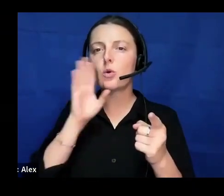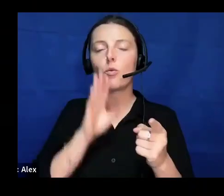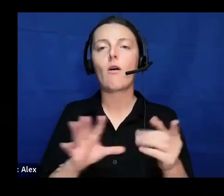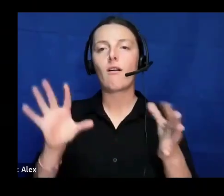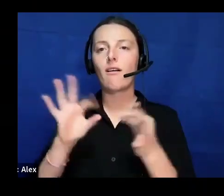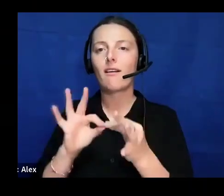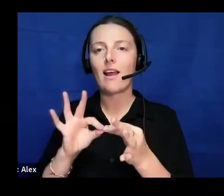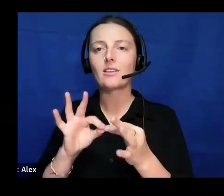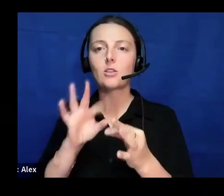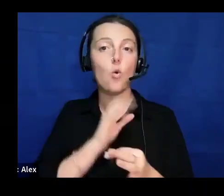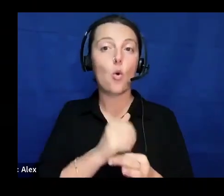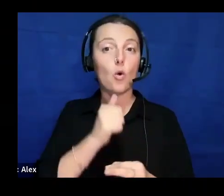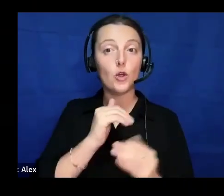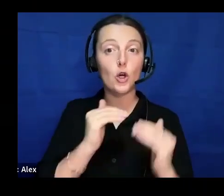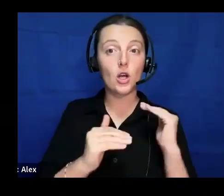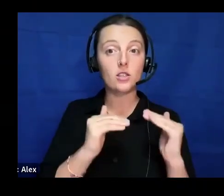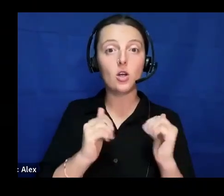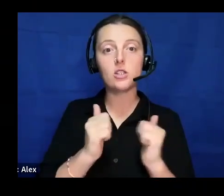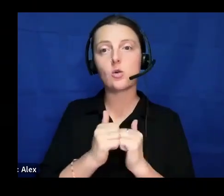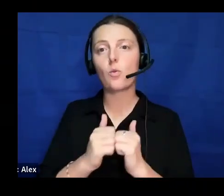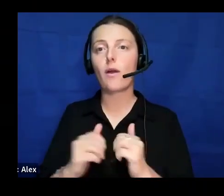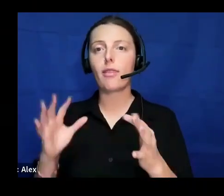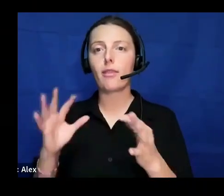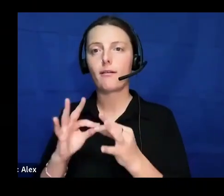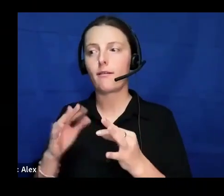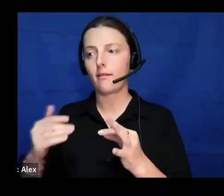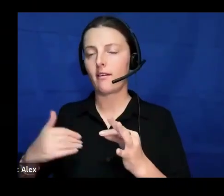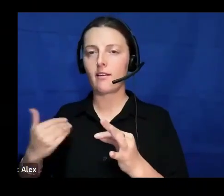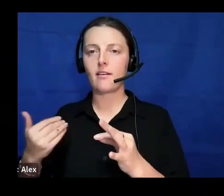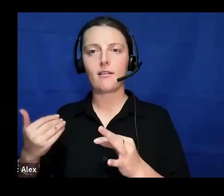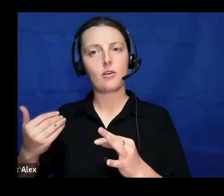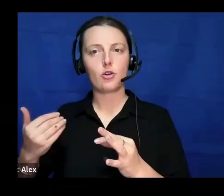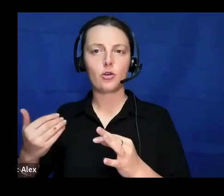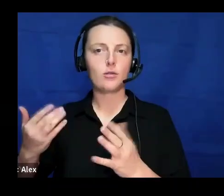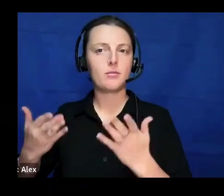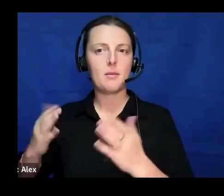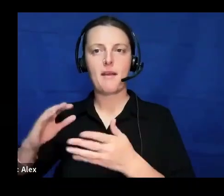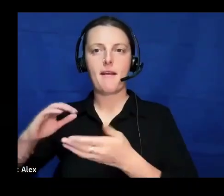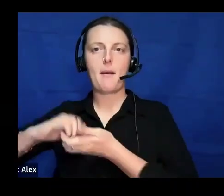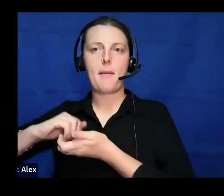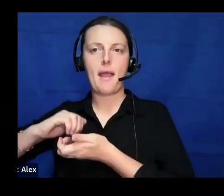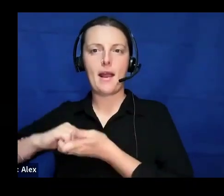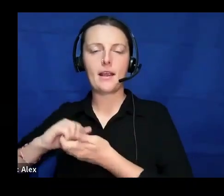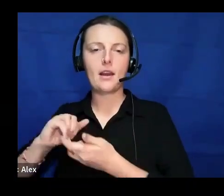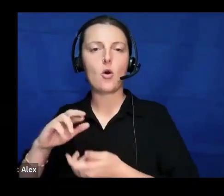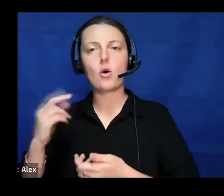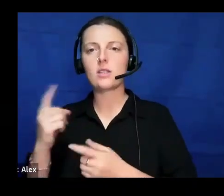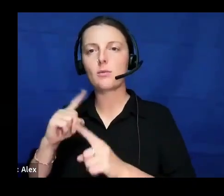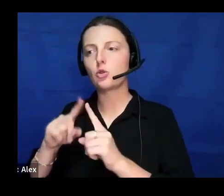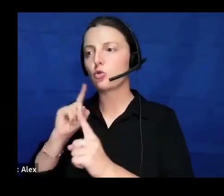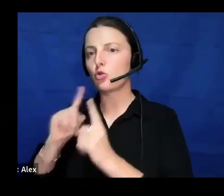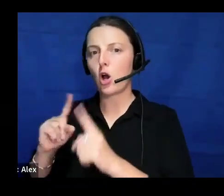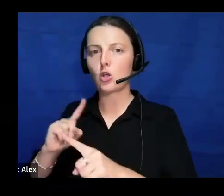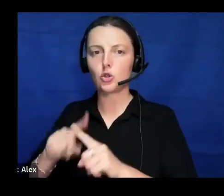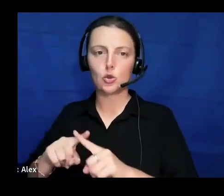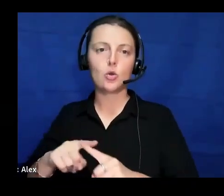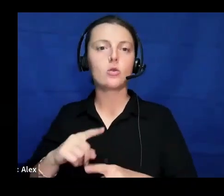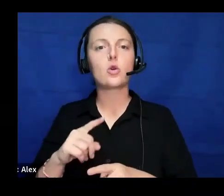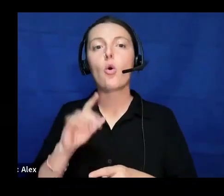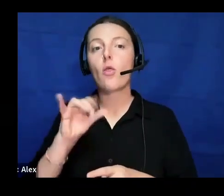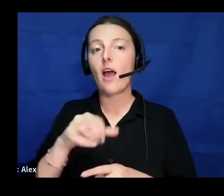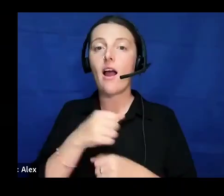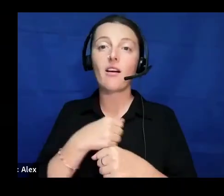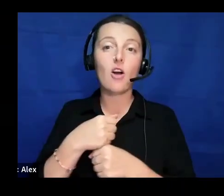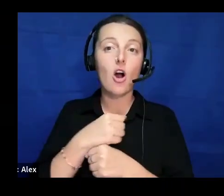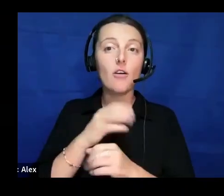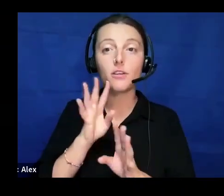with like kind of a companion, right? Or someone to talk to. So their coffee talk program connects people to have a